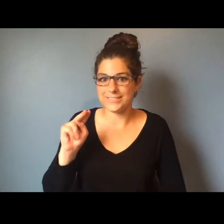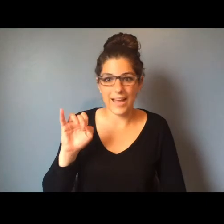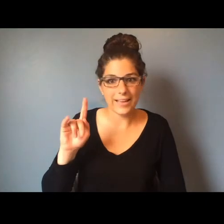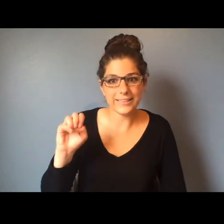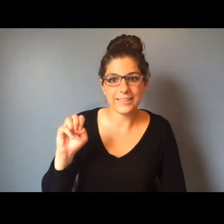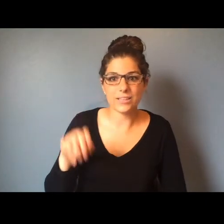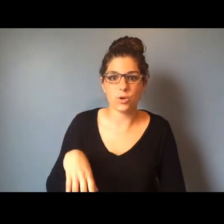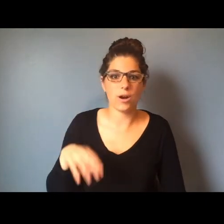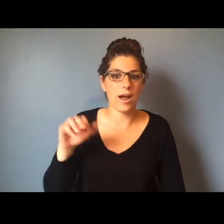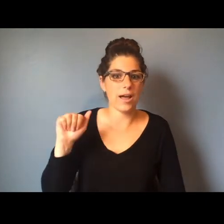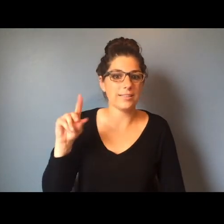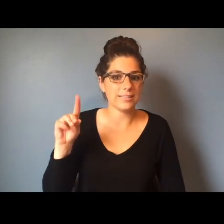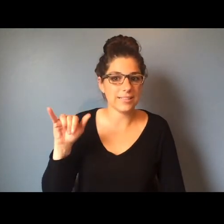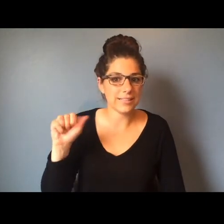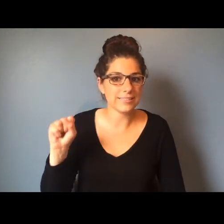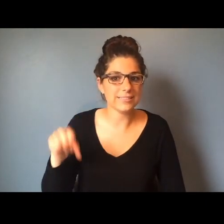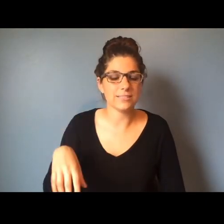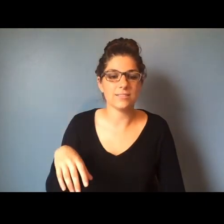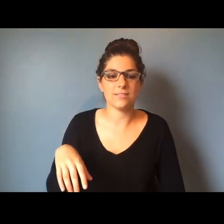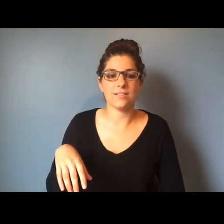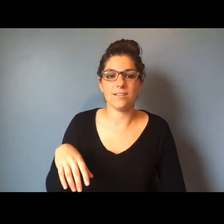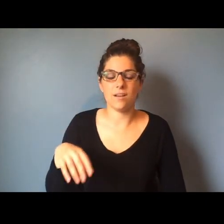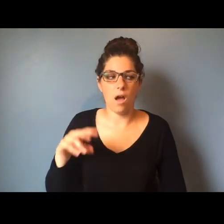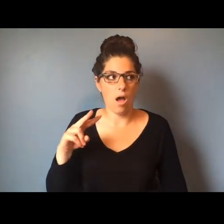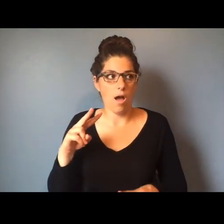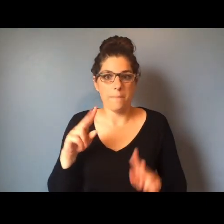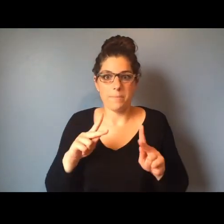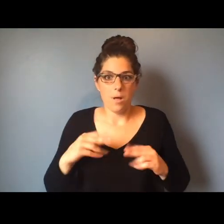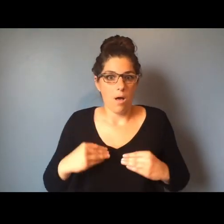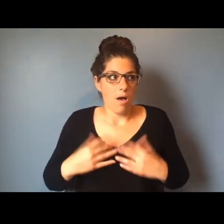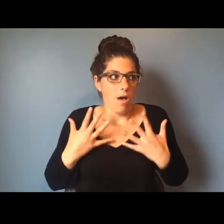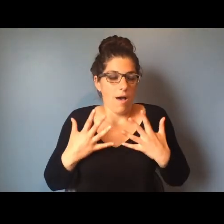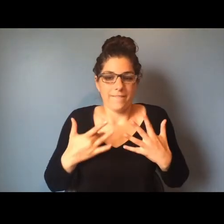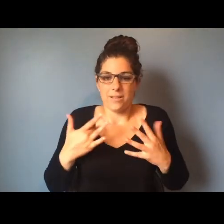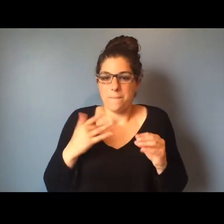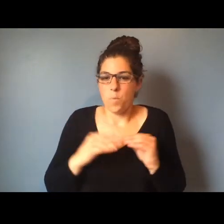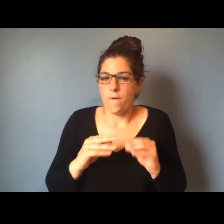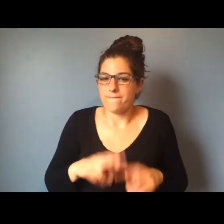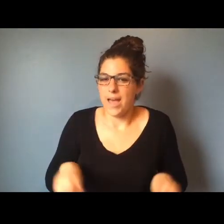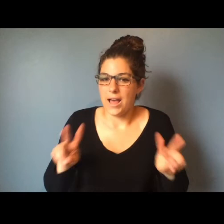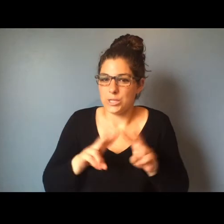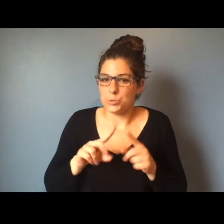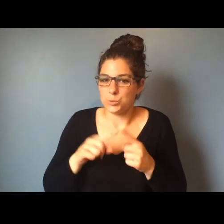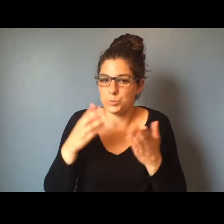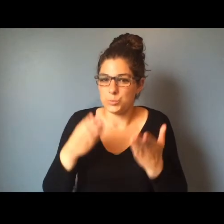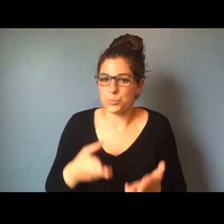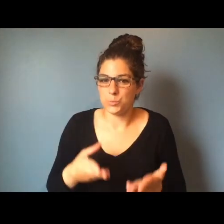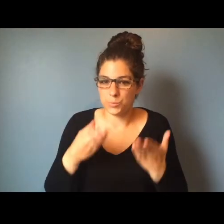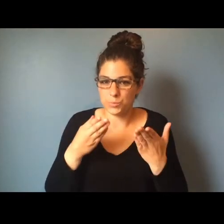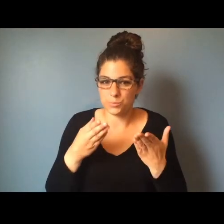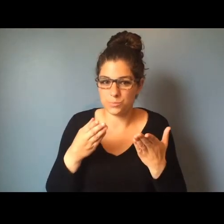or Adidas or whatever. It just gives you a lot more value and